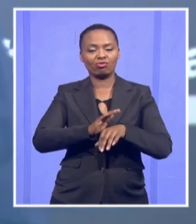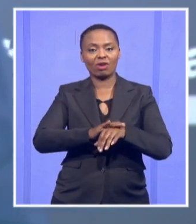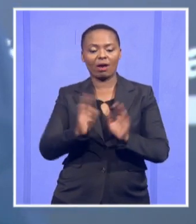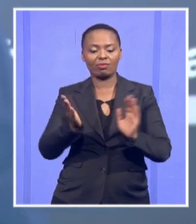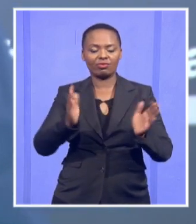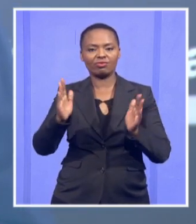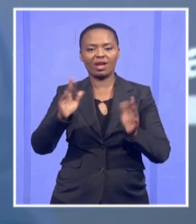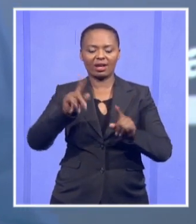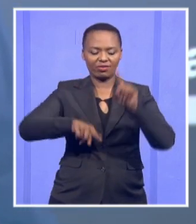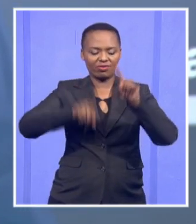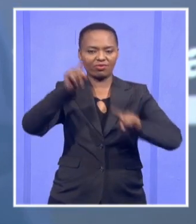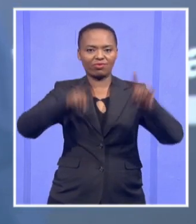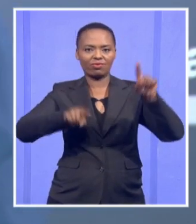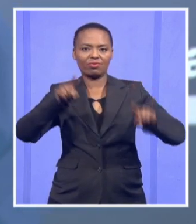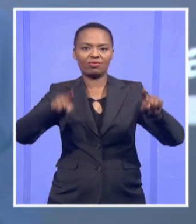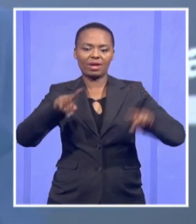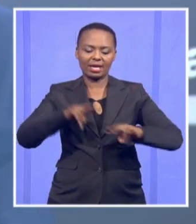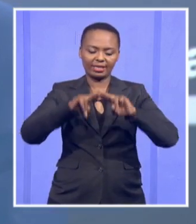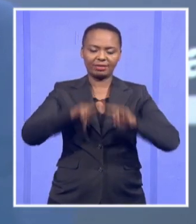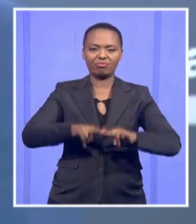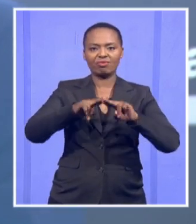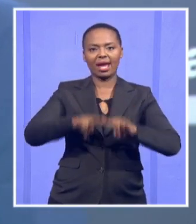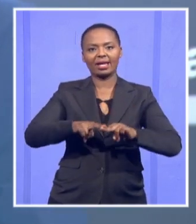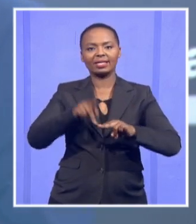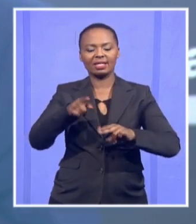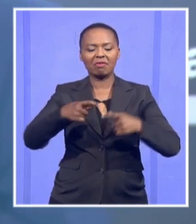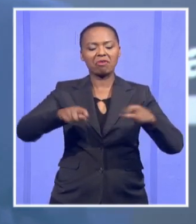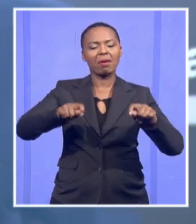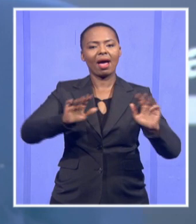vary depending on the complexity of the project.